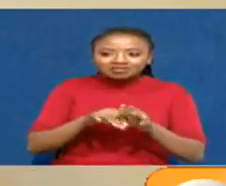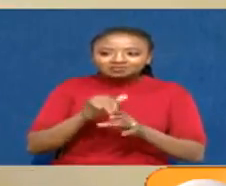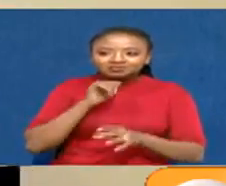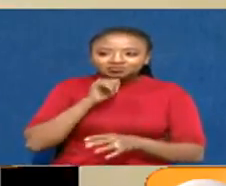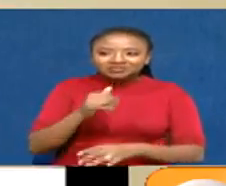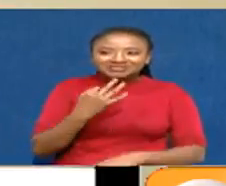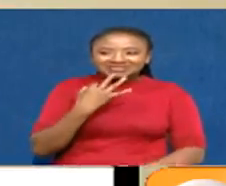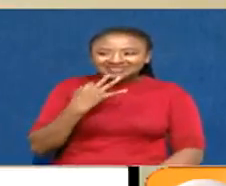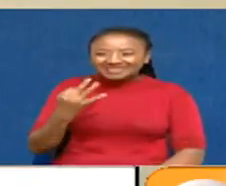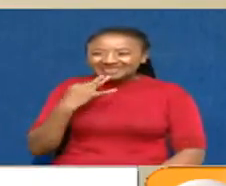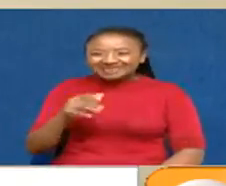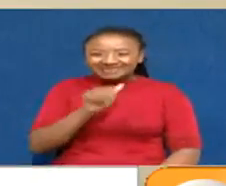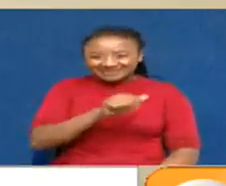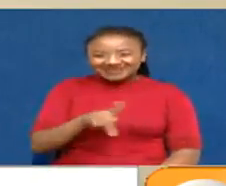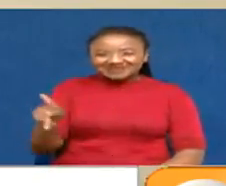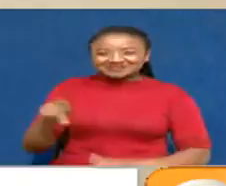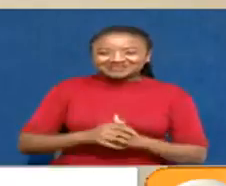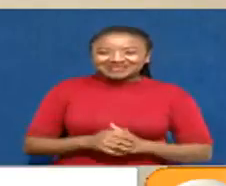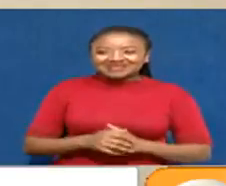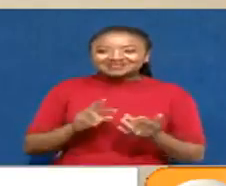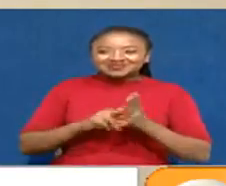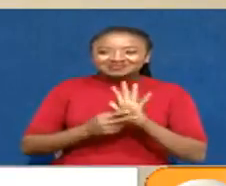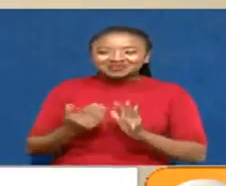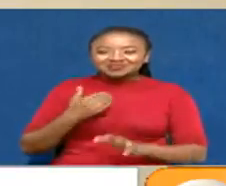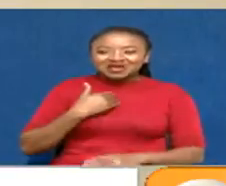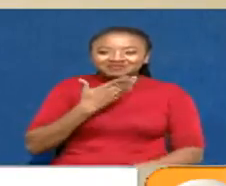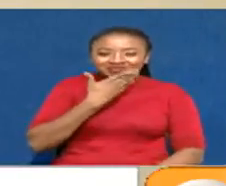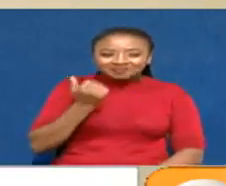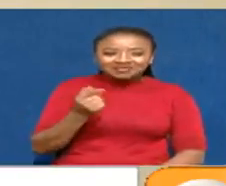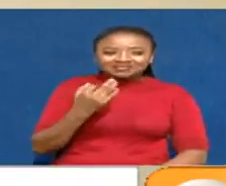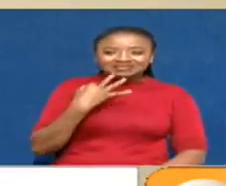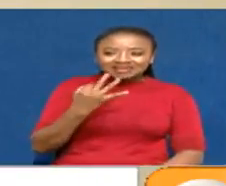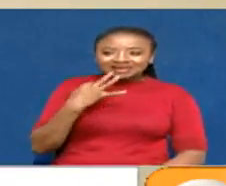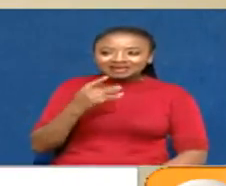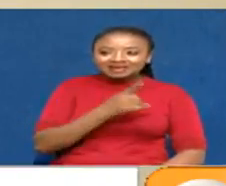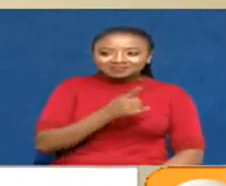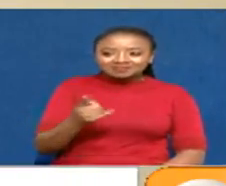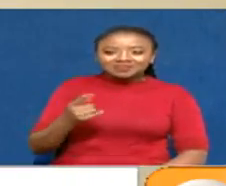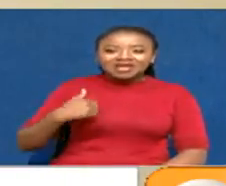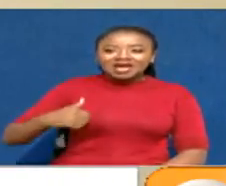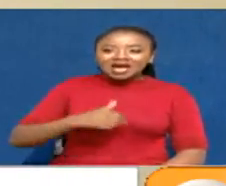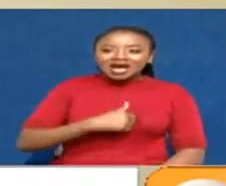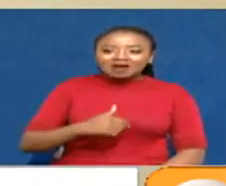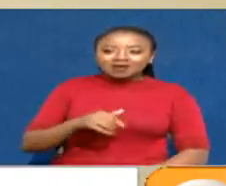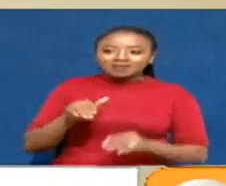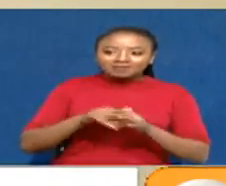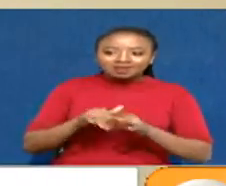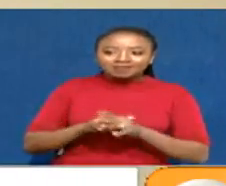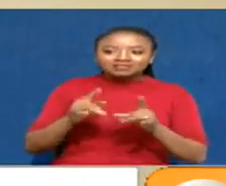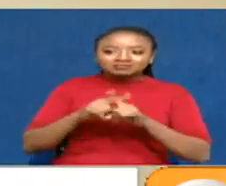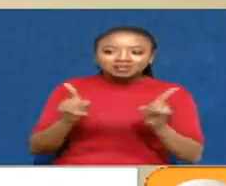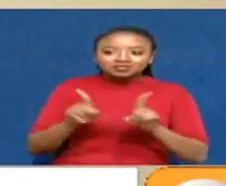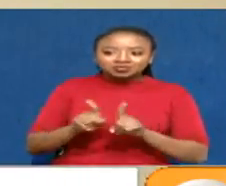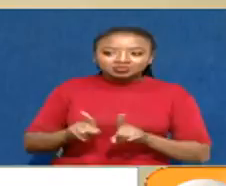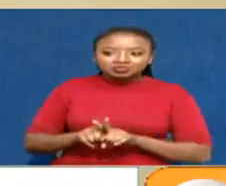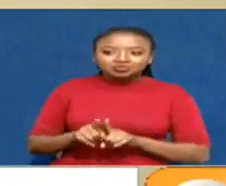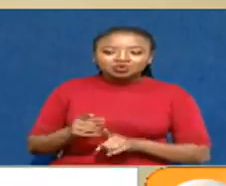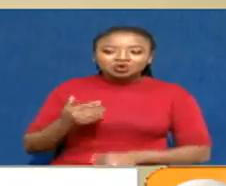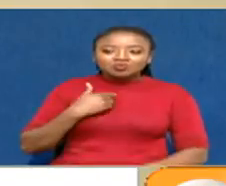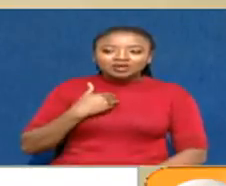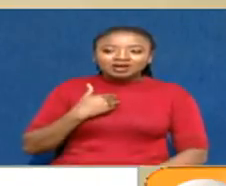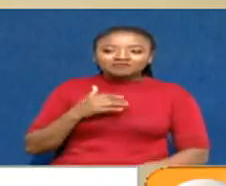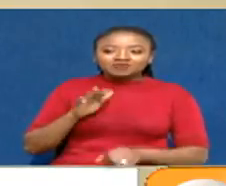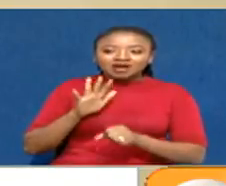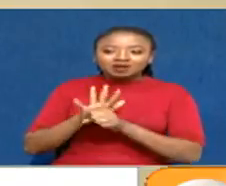really have the very best of those 300 are our members. I think that there's a lot of room for